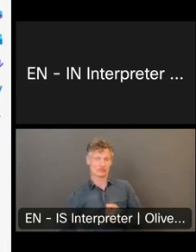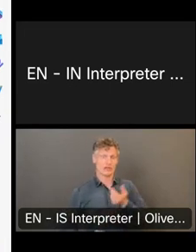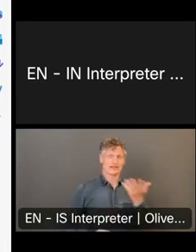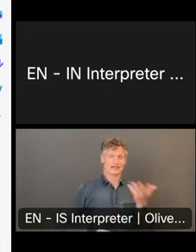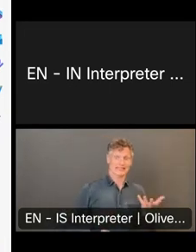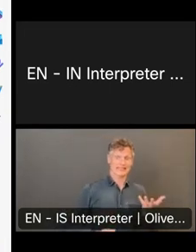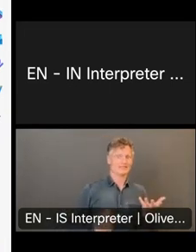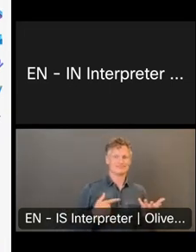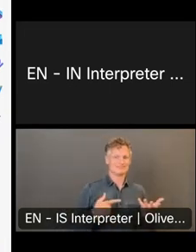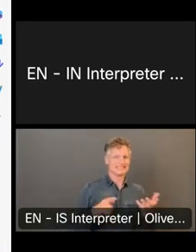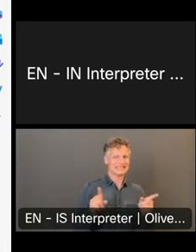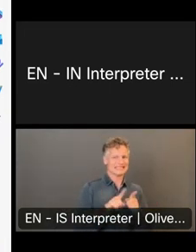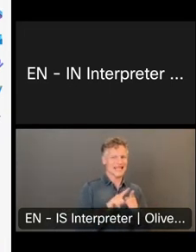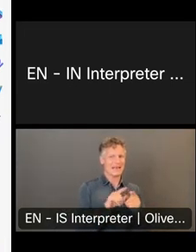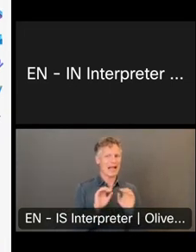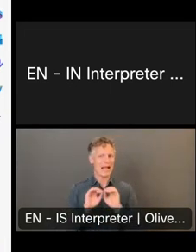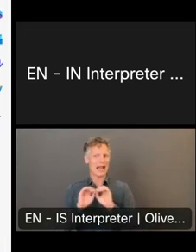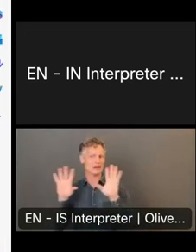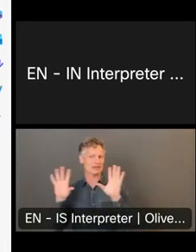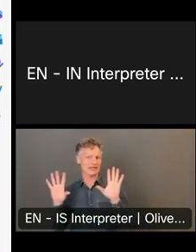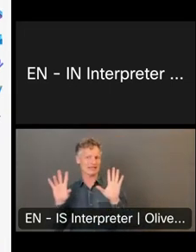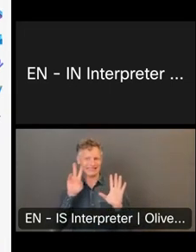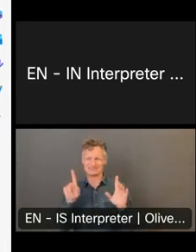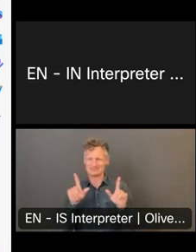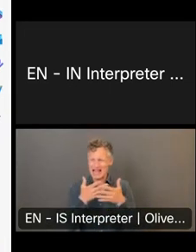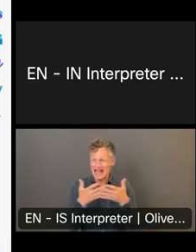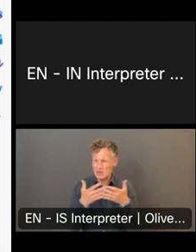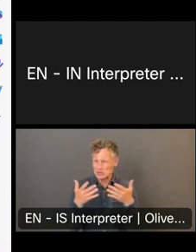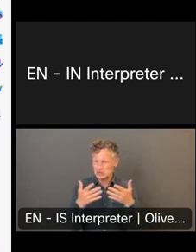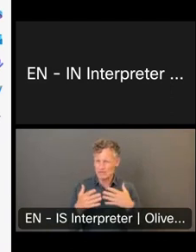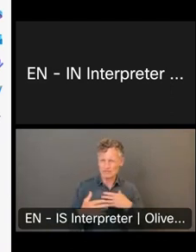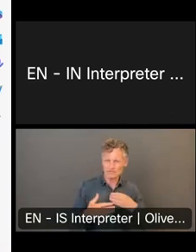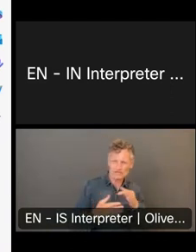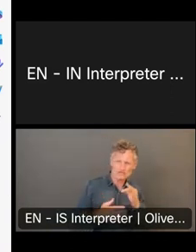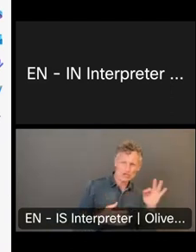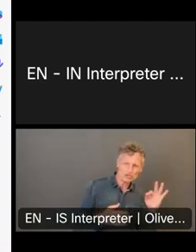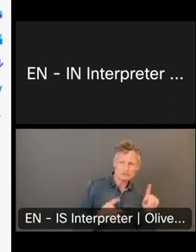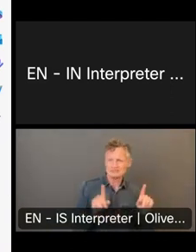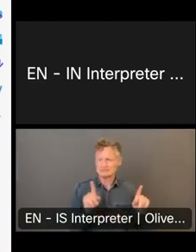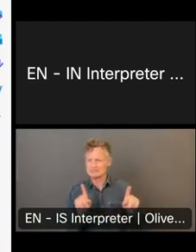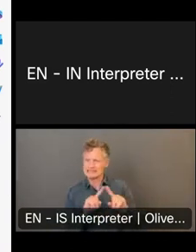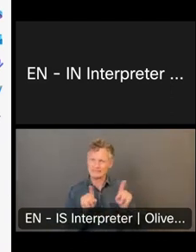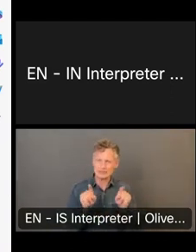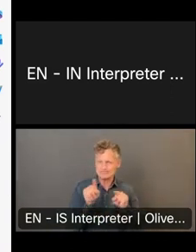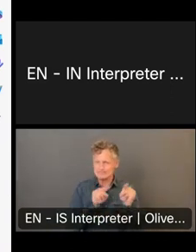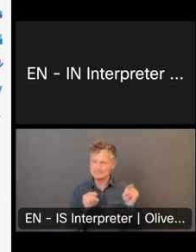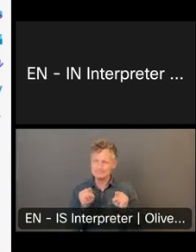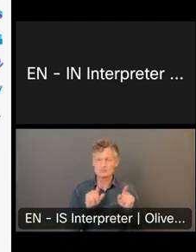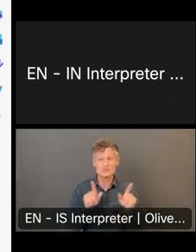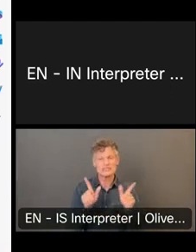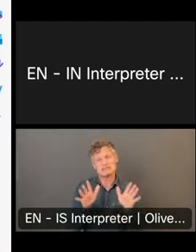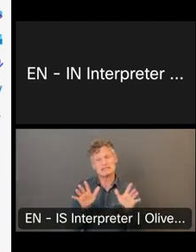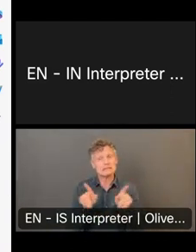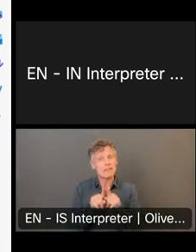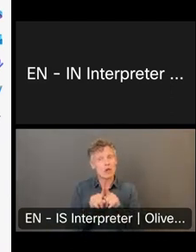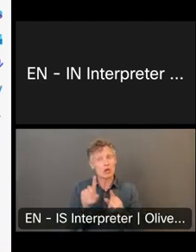is Frey expressivite, and it's similar, I think, to what Darwin had in mind when, and what Gabelins had in mind with